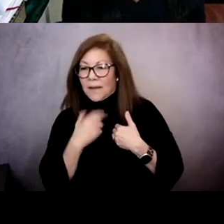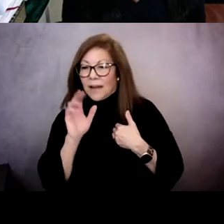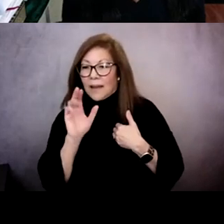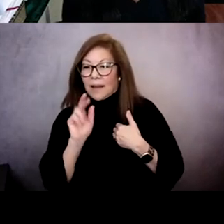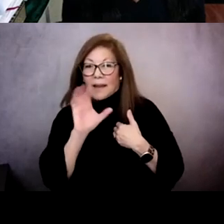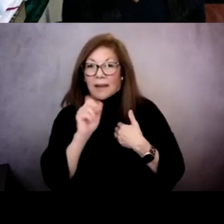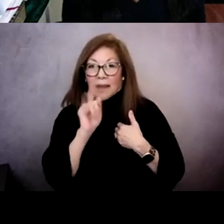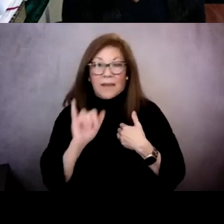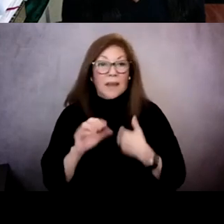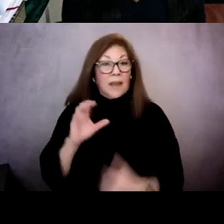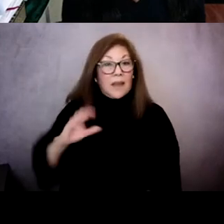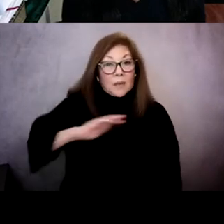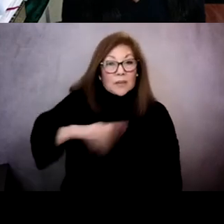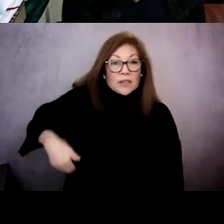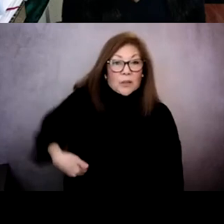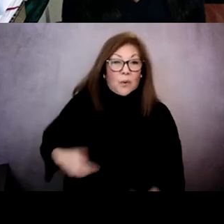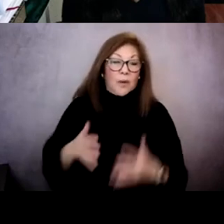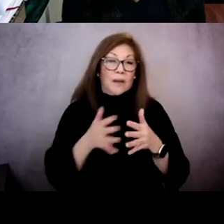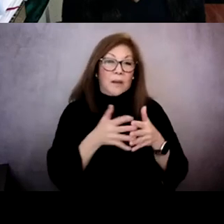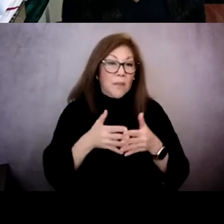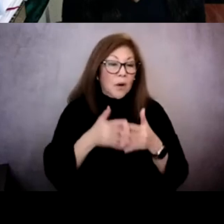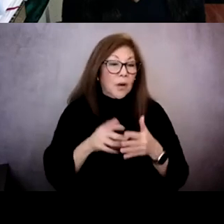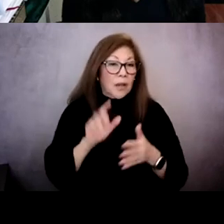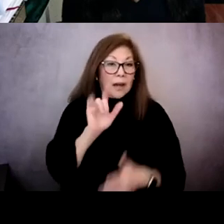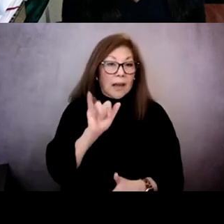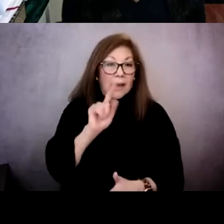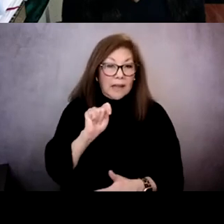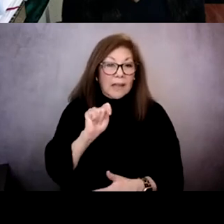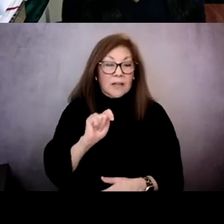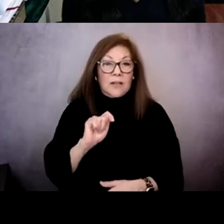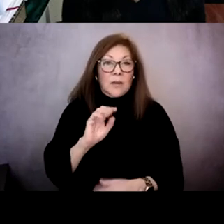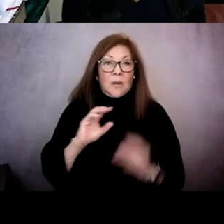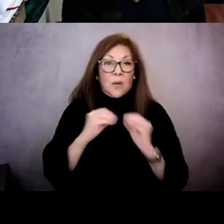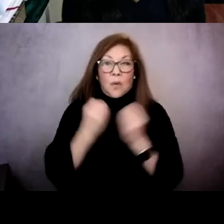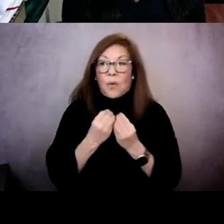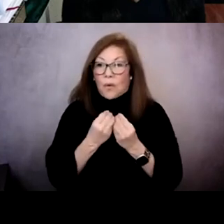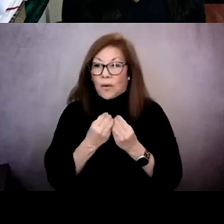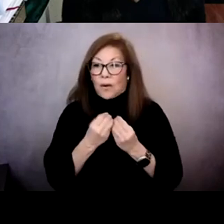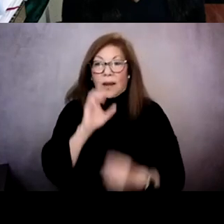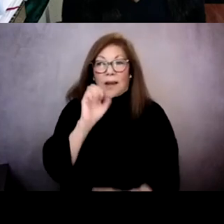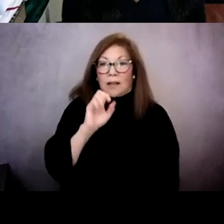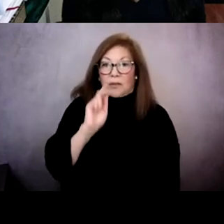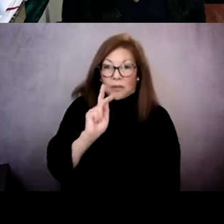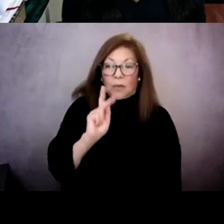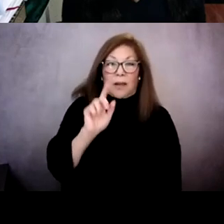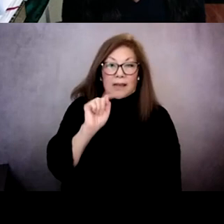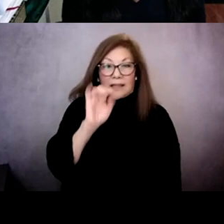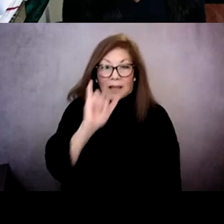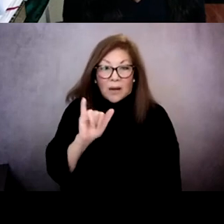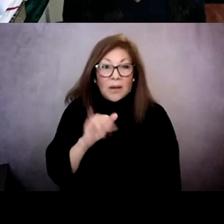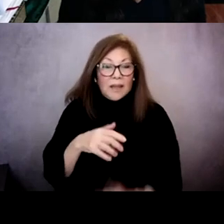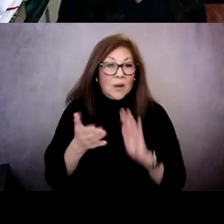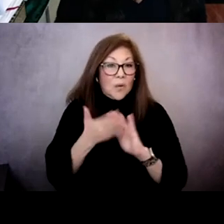what's the Cambodian American lit org that Sokhan Terry runs? We should shout them out too. Yeah,